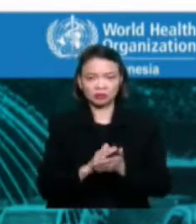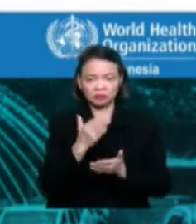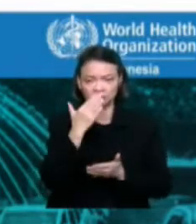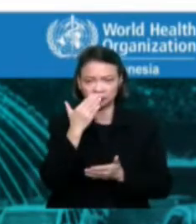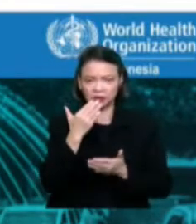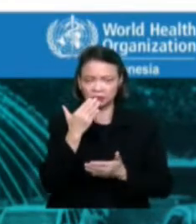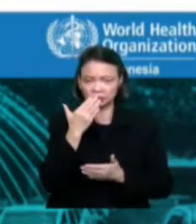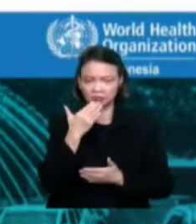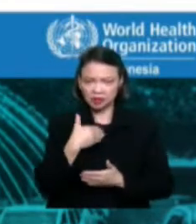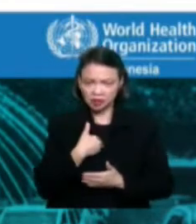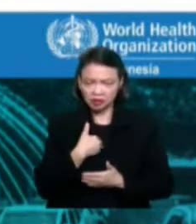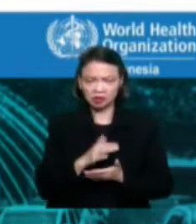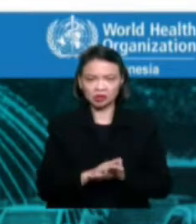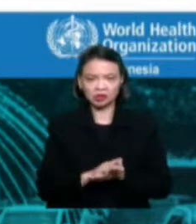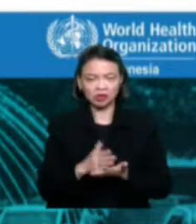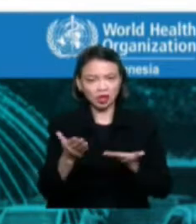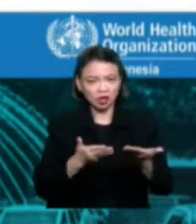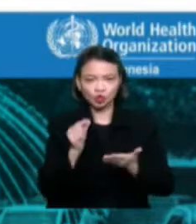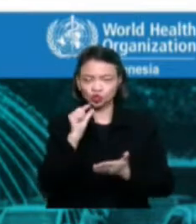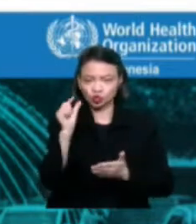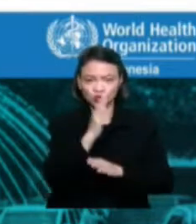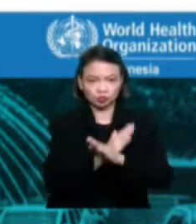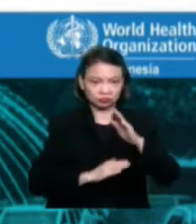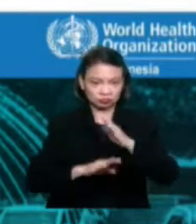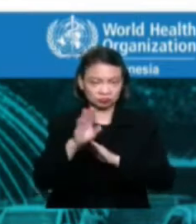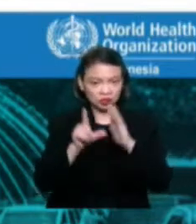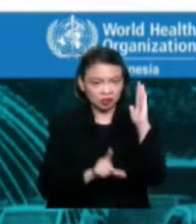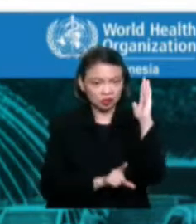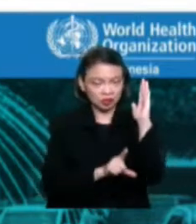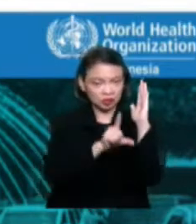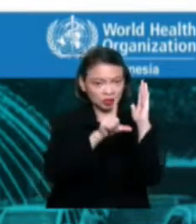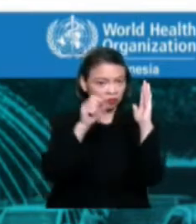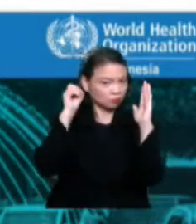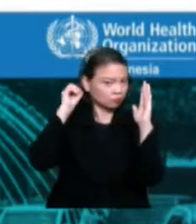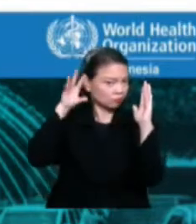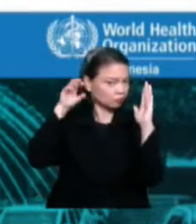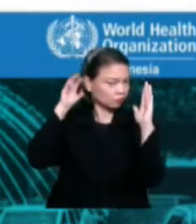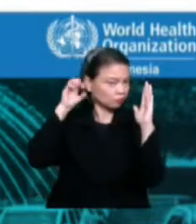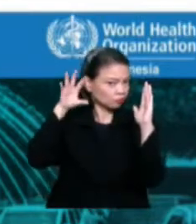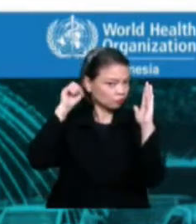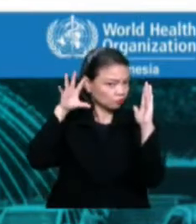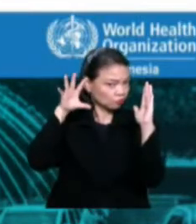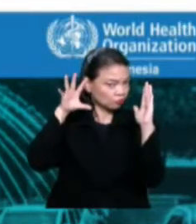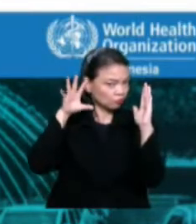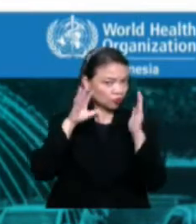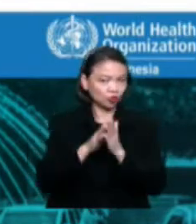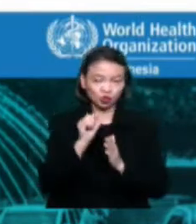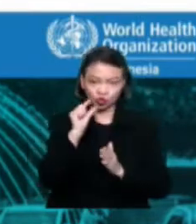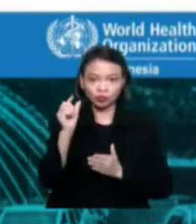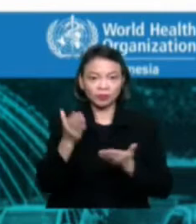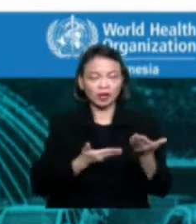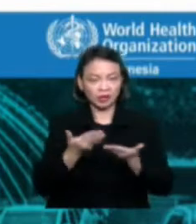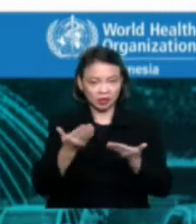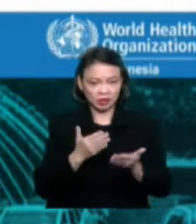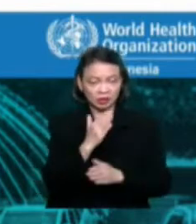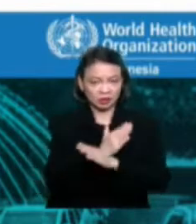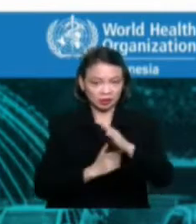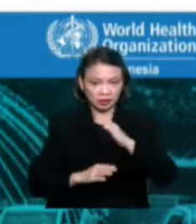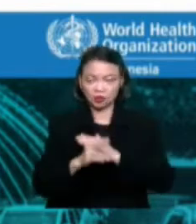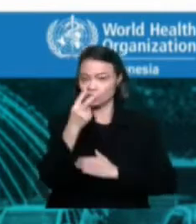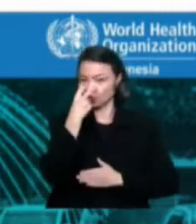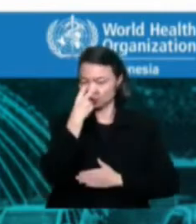learning opportunities as part of health promoting schools and others, but beyond that, particularly for people with disabilities, because the